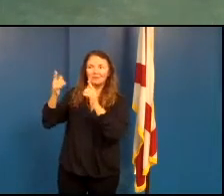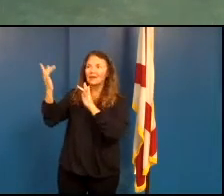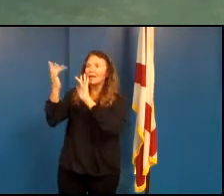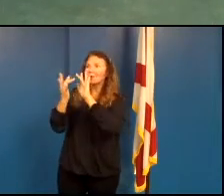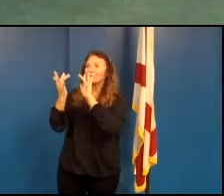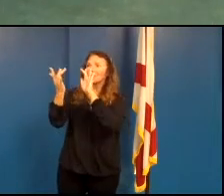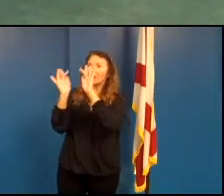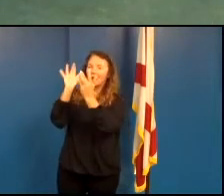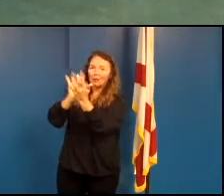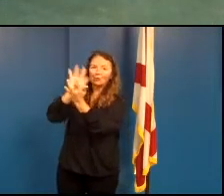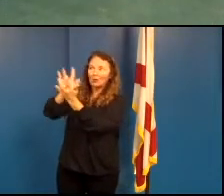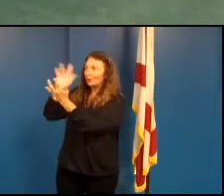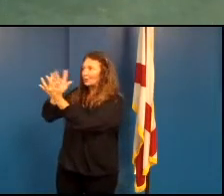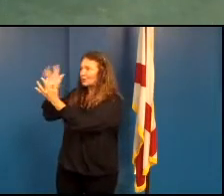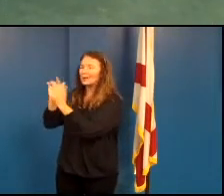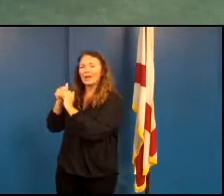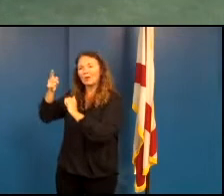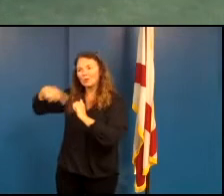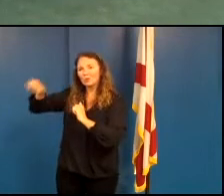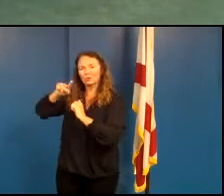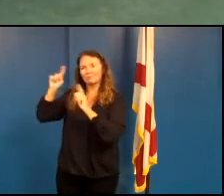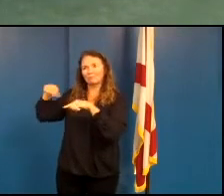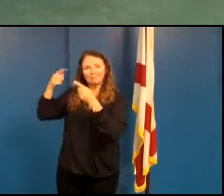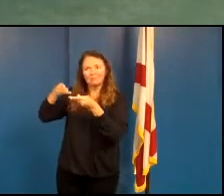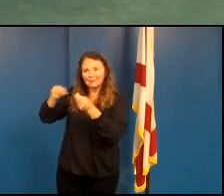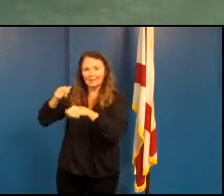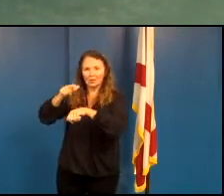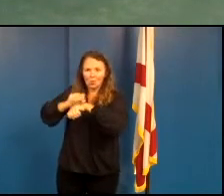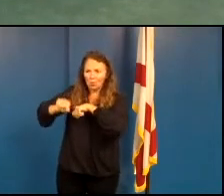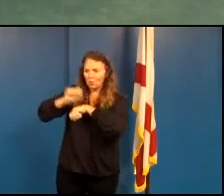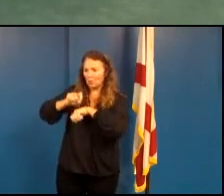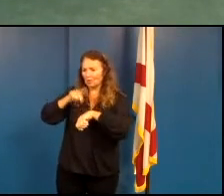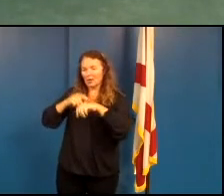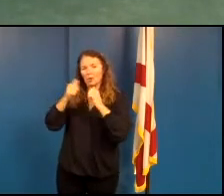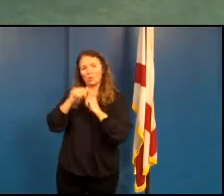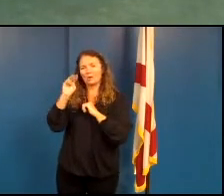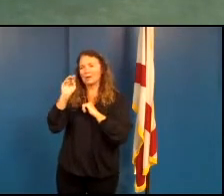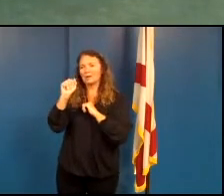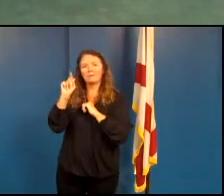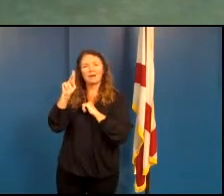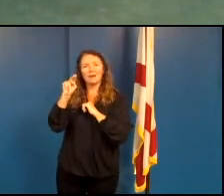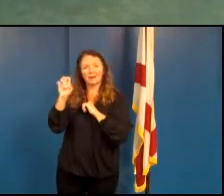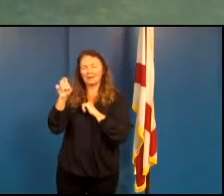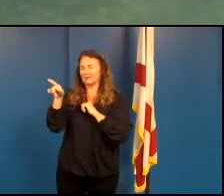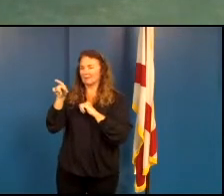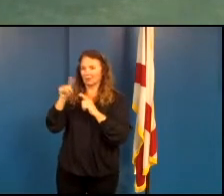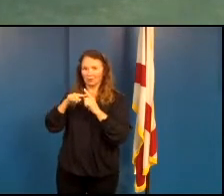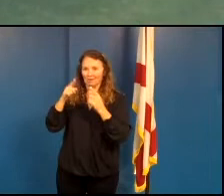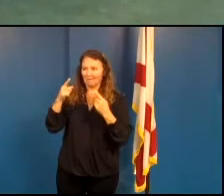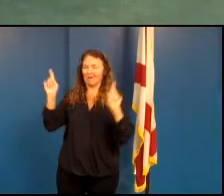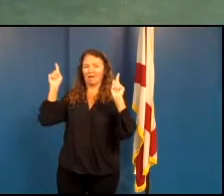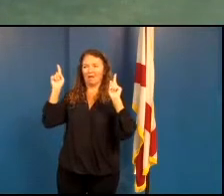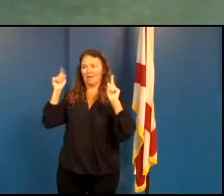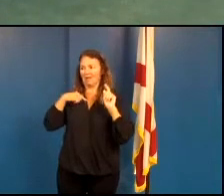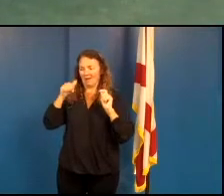that you've done and the time that each of you all have spent working with Madeline to get this into a place where we